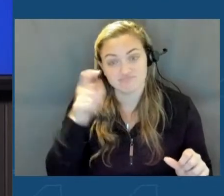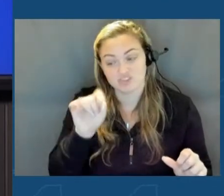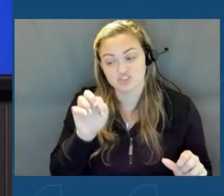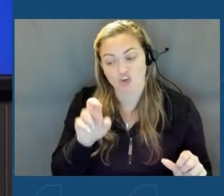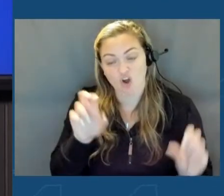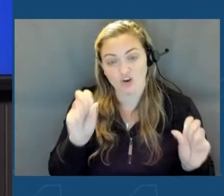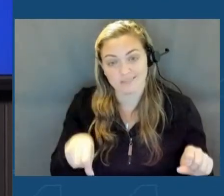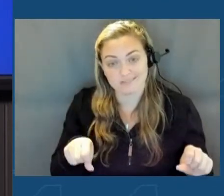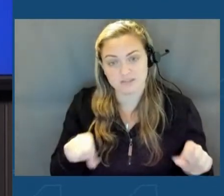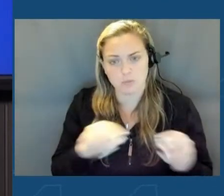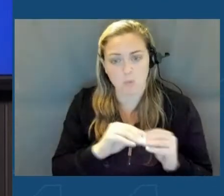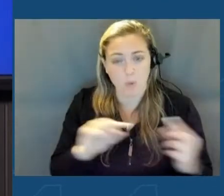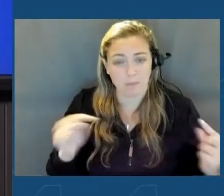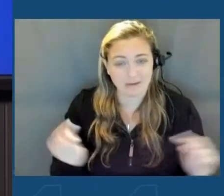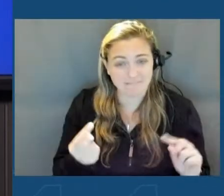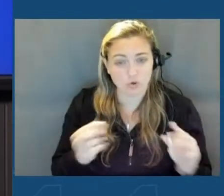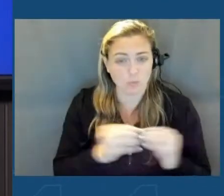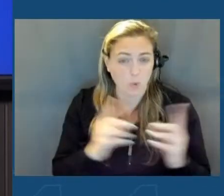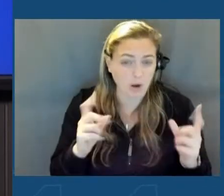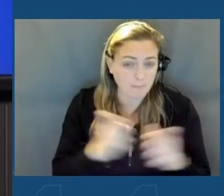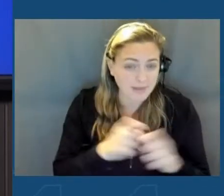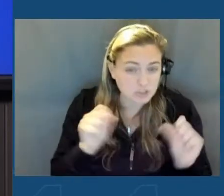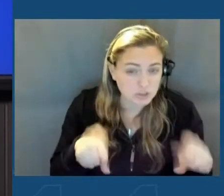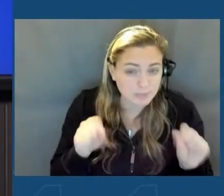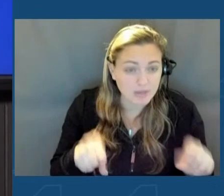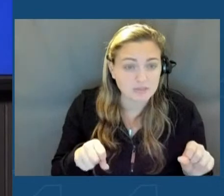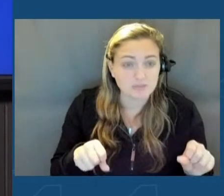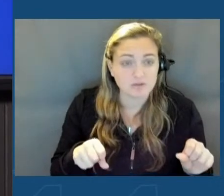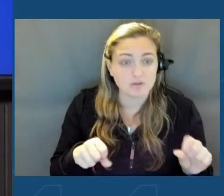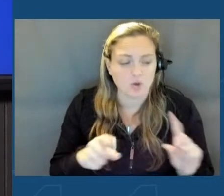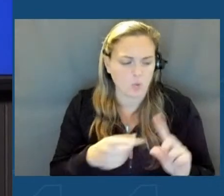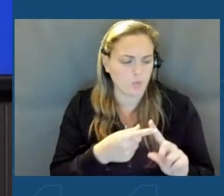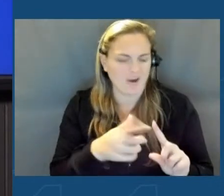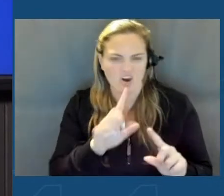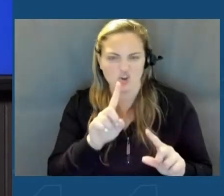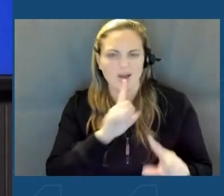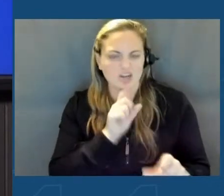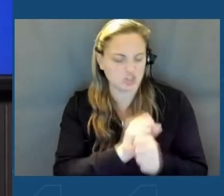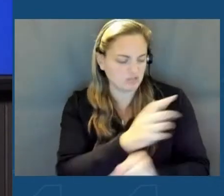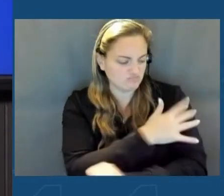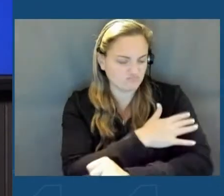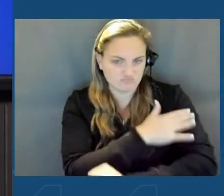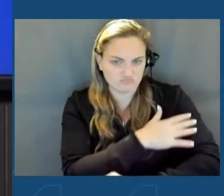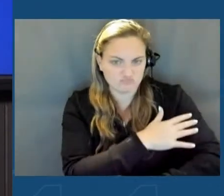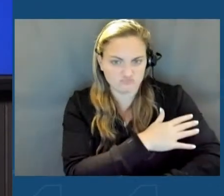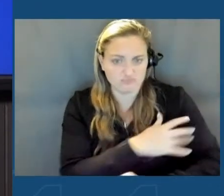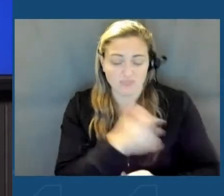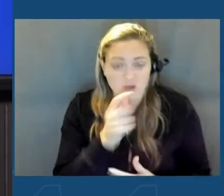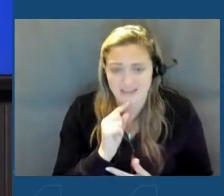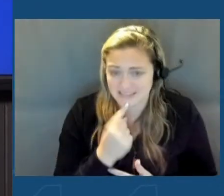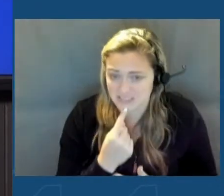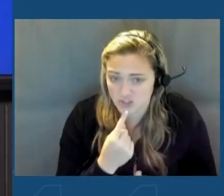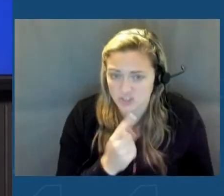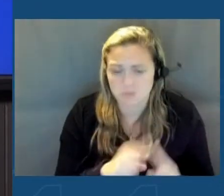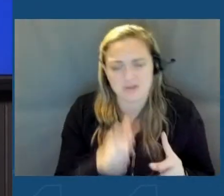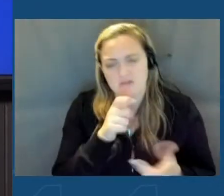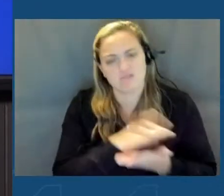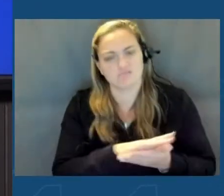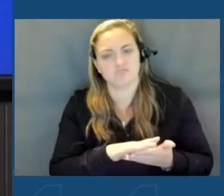painful. There are more complications at the site. These aren't serious, but they're